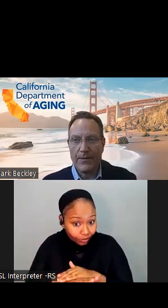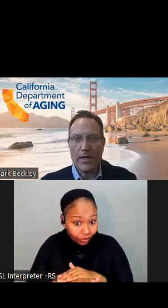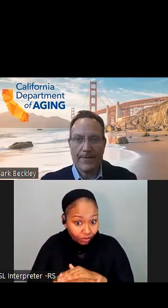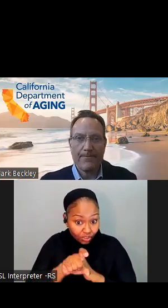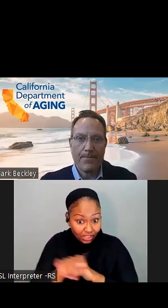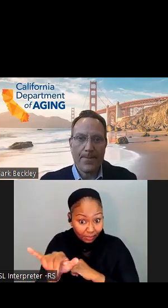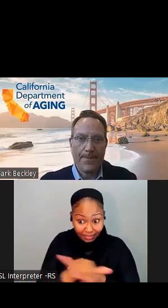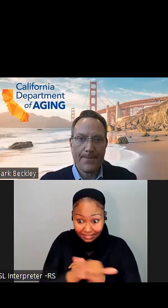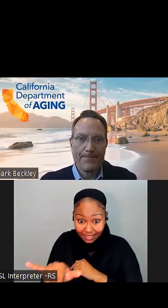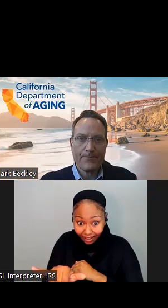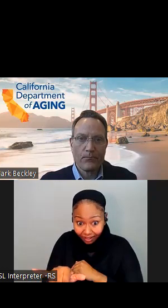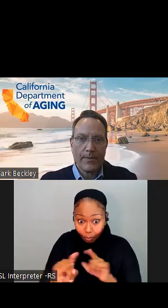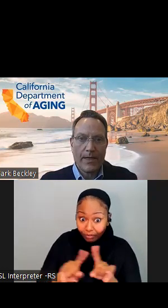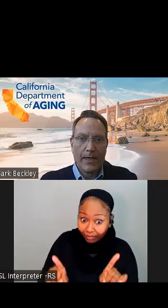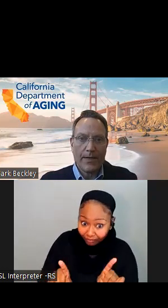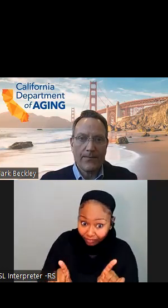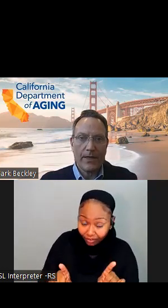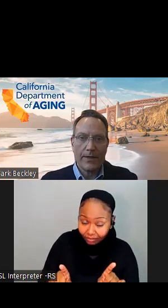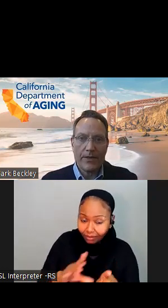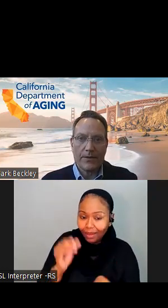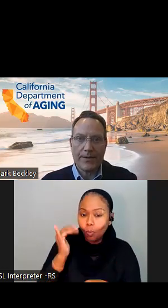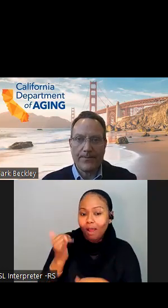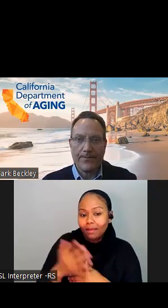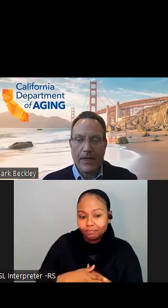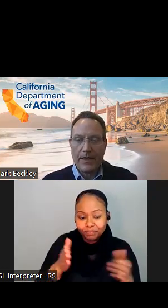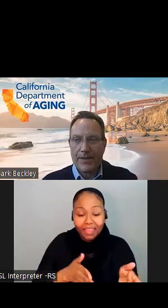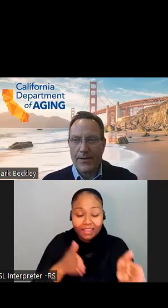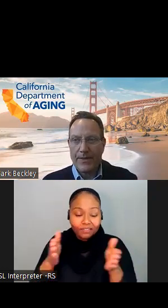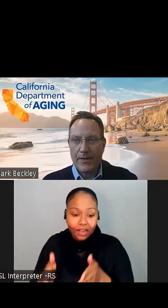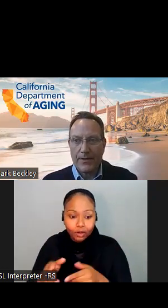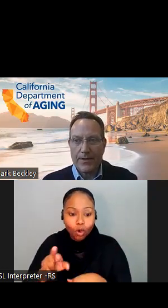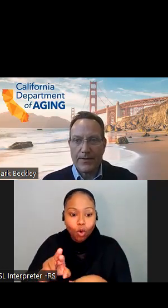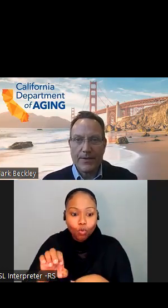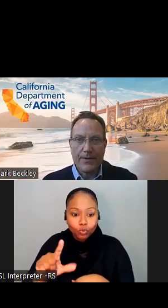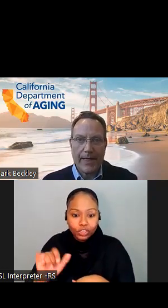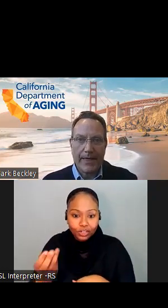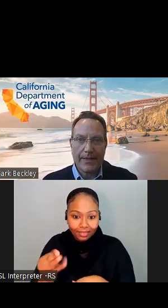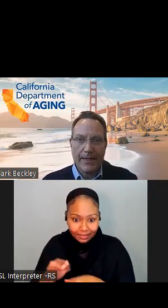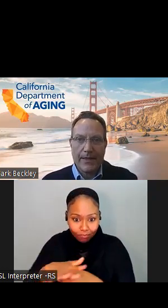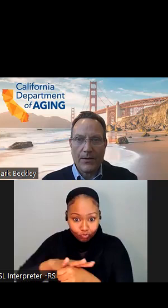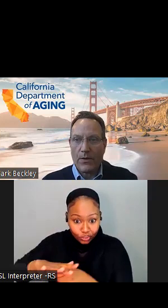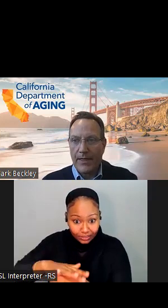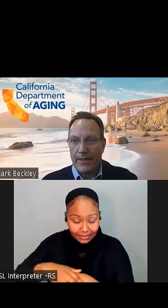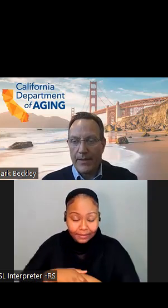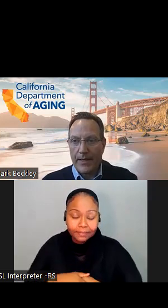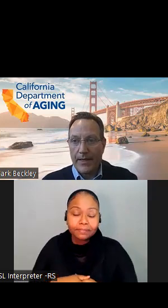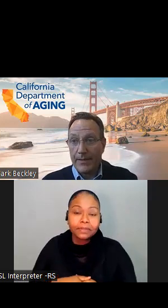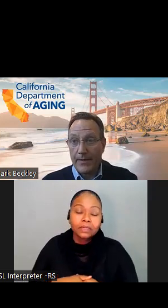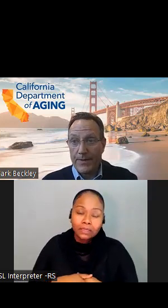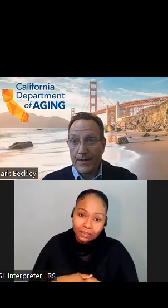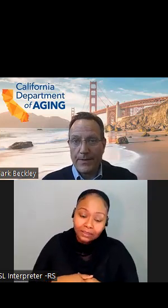same, and why? And then finally, regionalism. So this acknowledges that there will